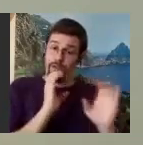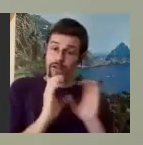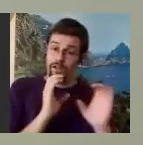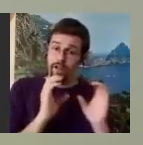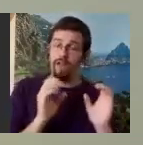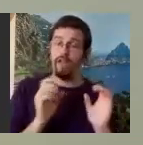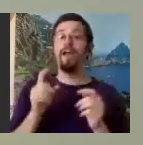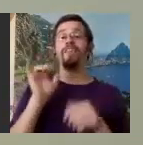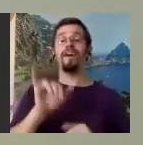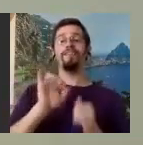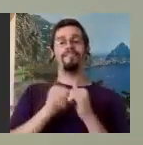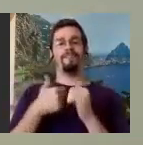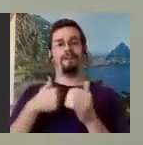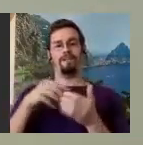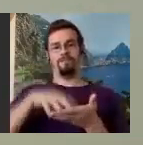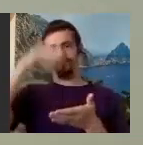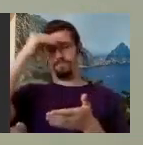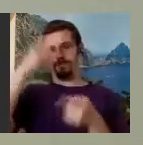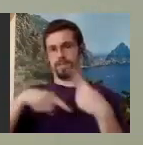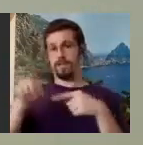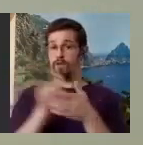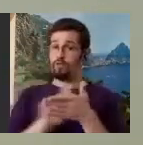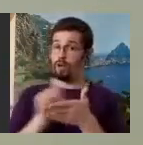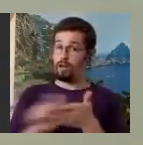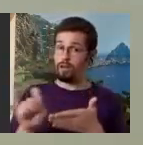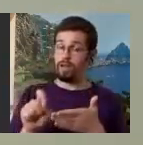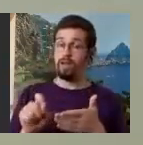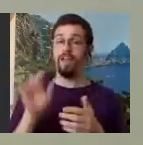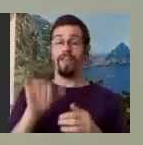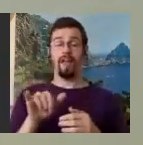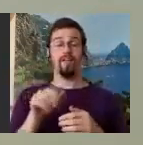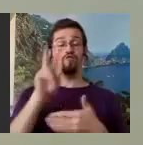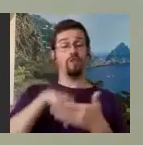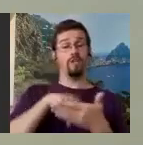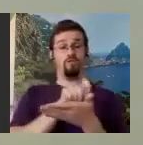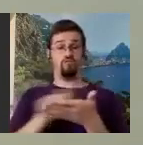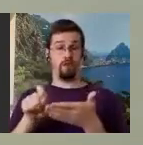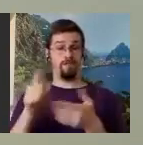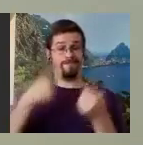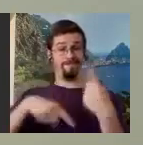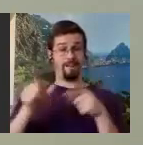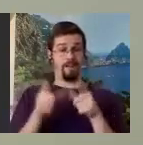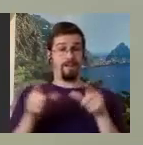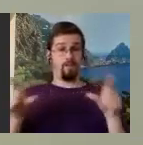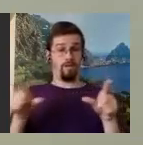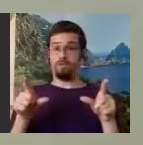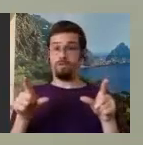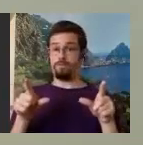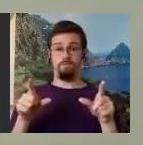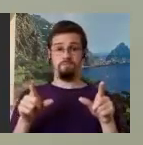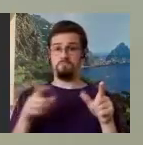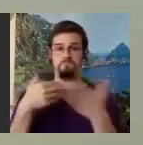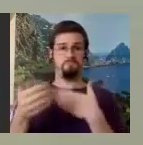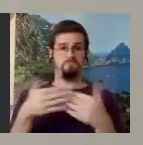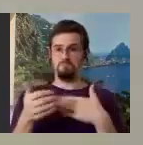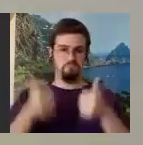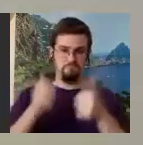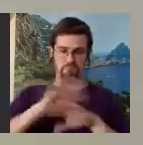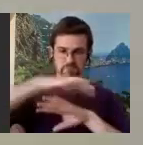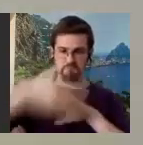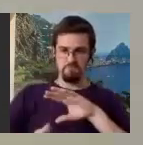seemed so easy to pronounce on my tongue. I wanted to help this boy and decided to learn sign language